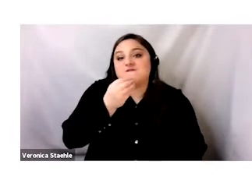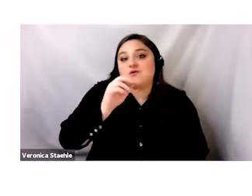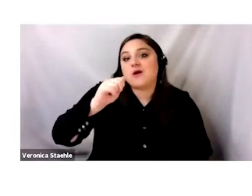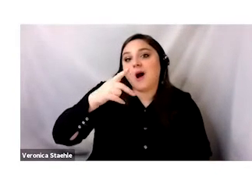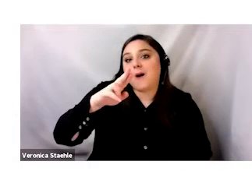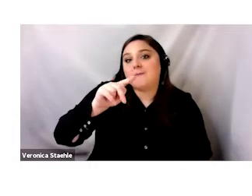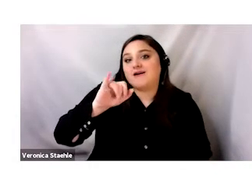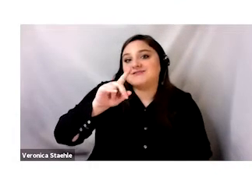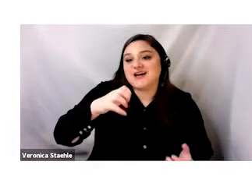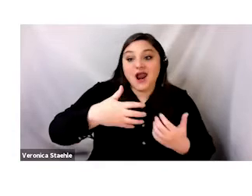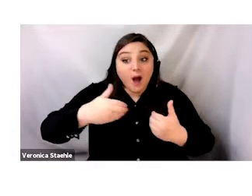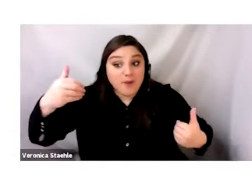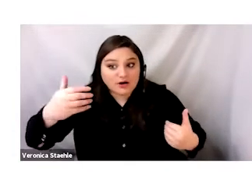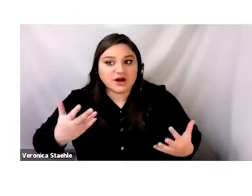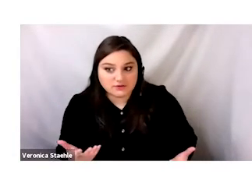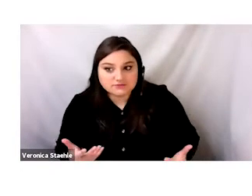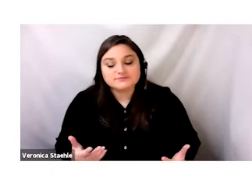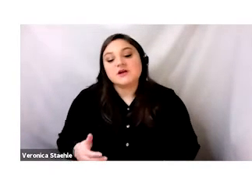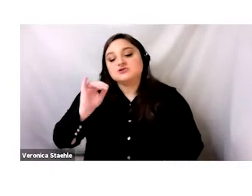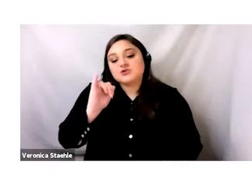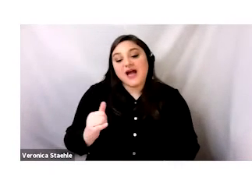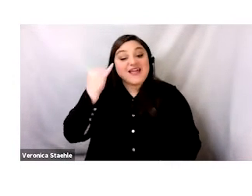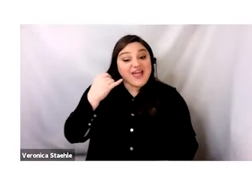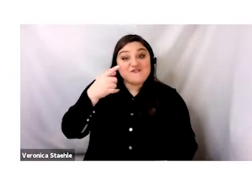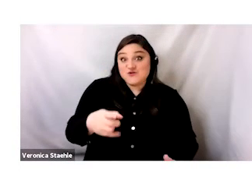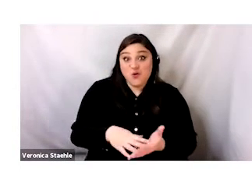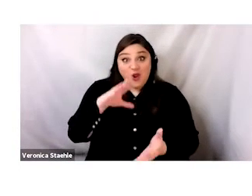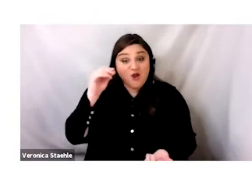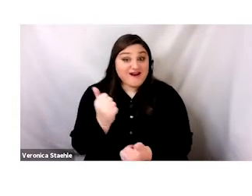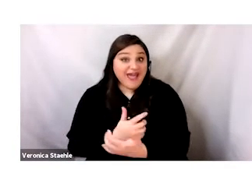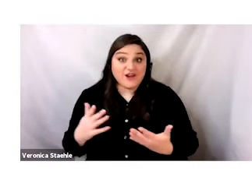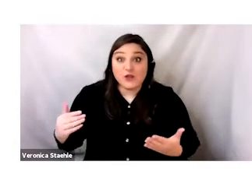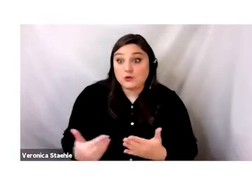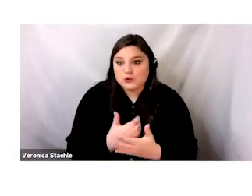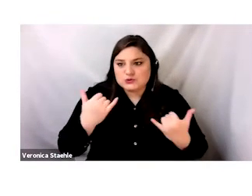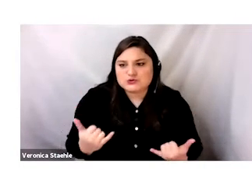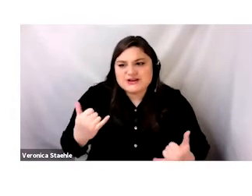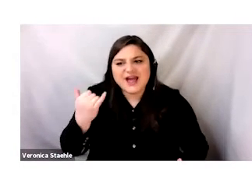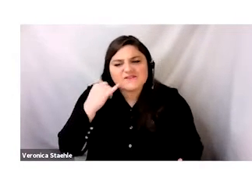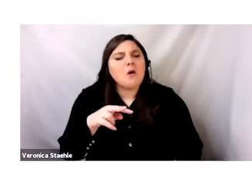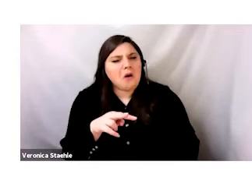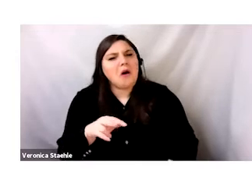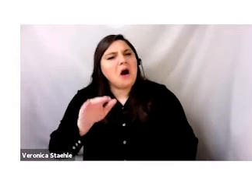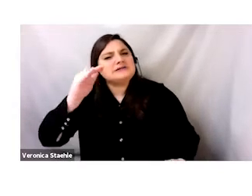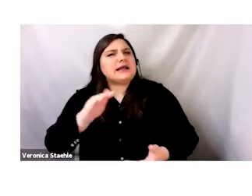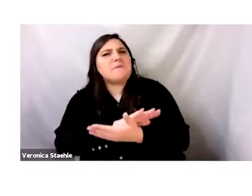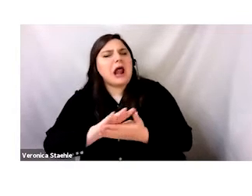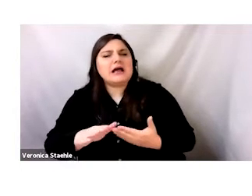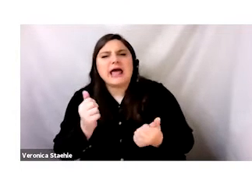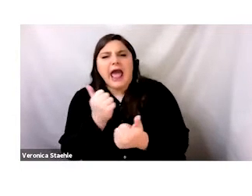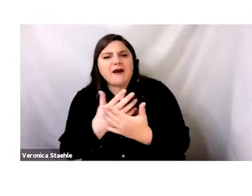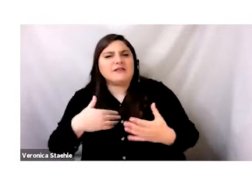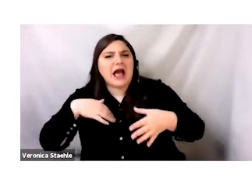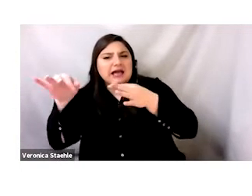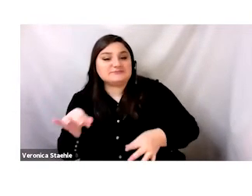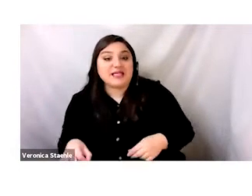food justice. And so if you don't take anything from this today, if you're like, oh, that sounds nice, this is the one piece I